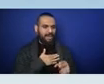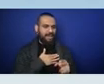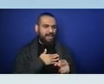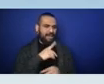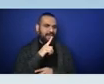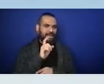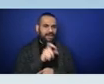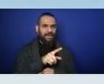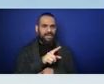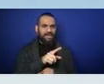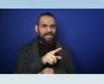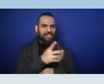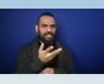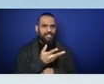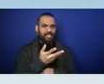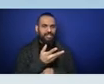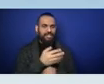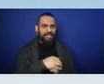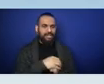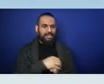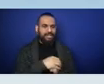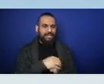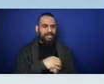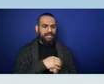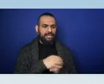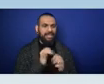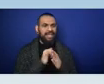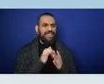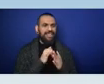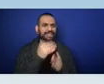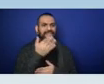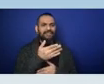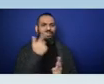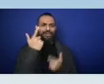Paso. Maria, welcome to the call. Go ahead with your question, please.